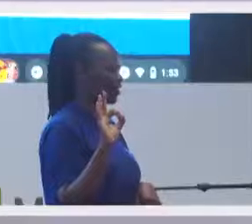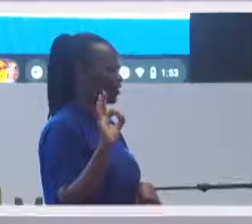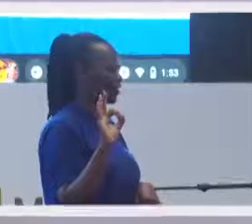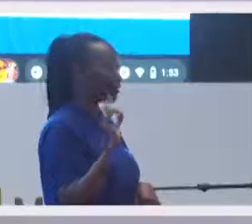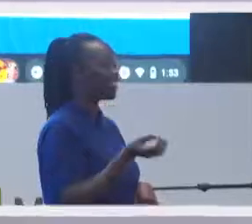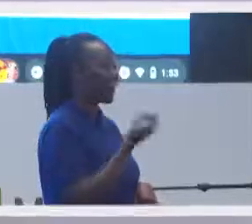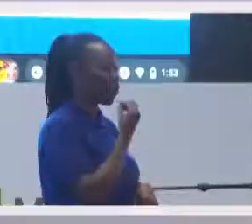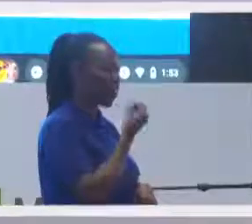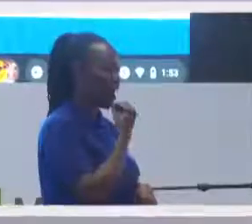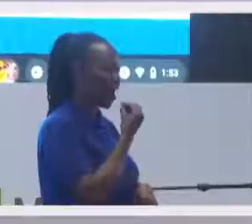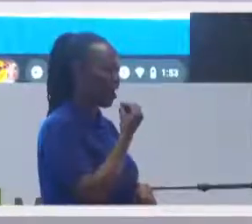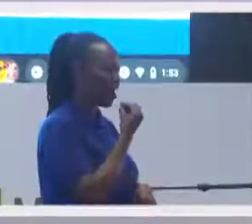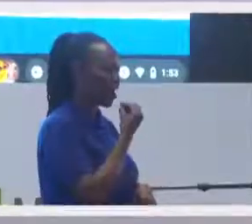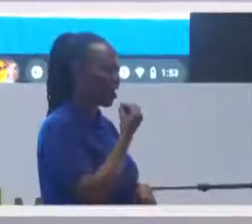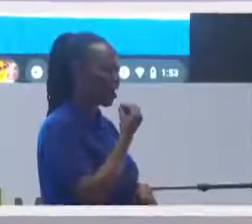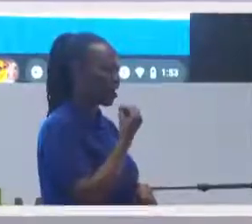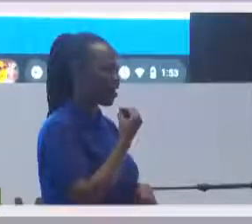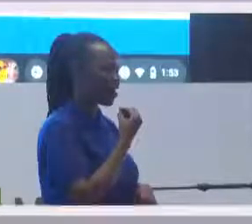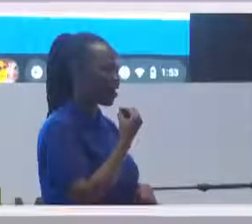chakula.